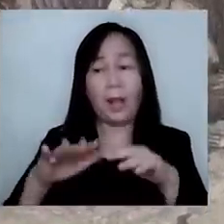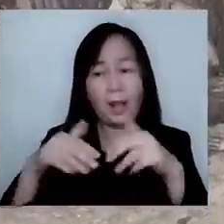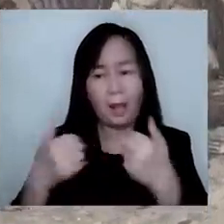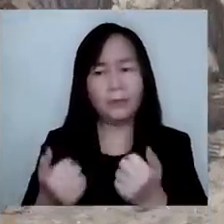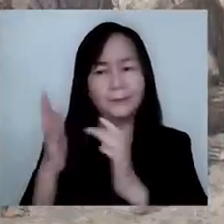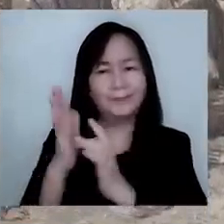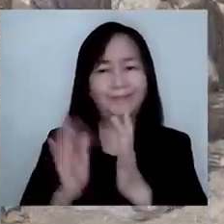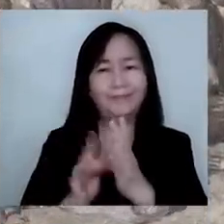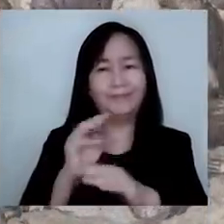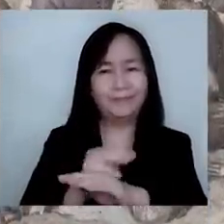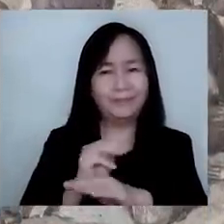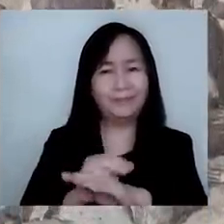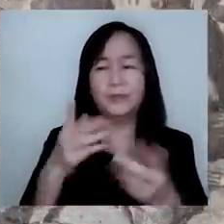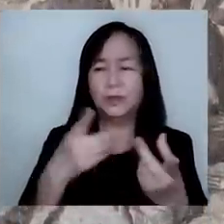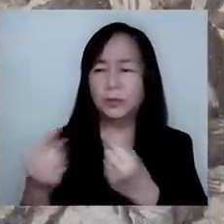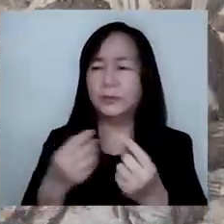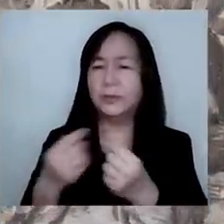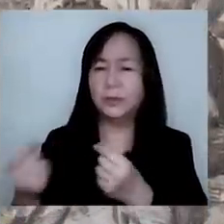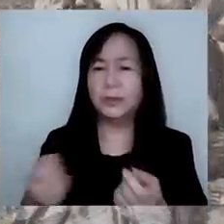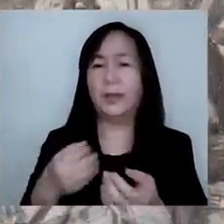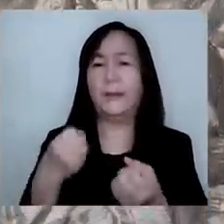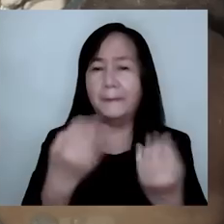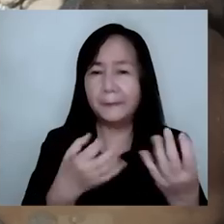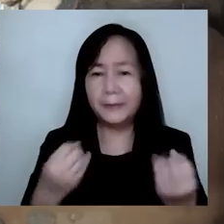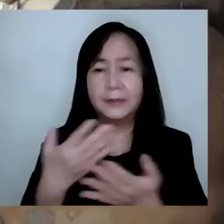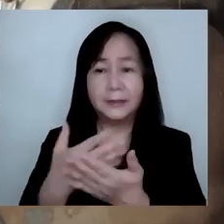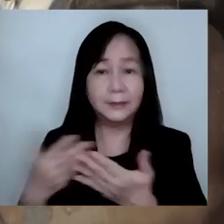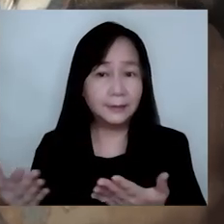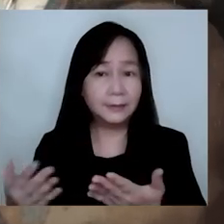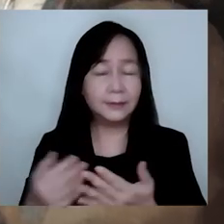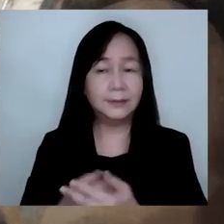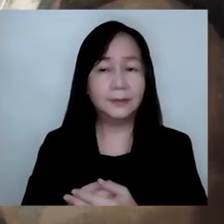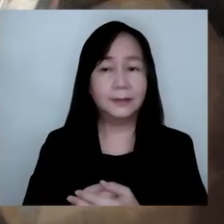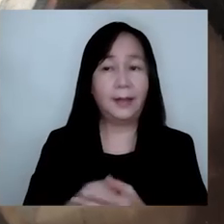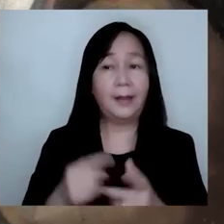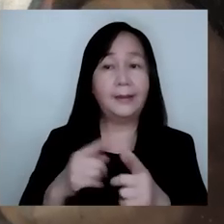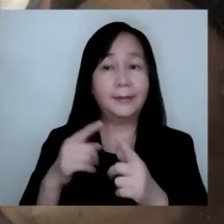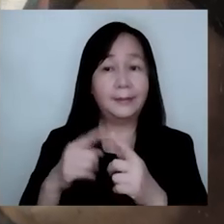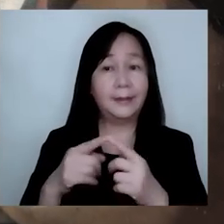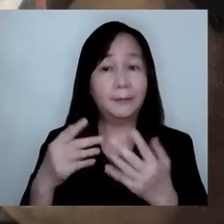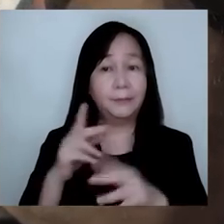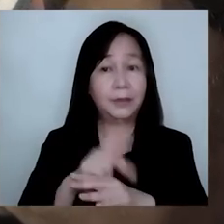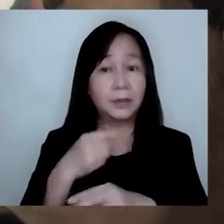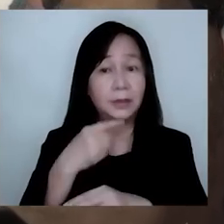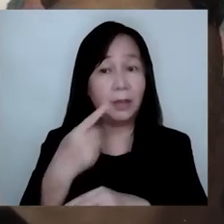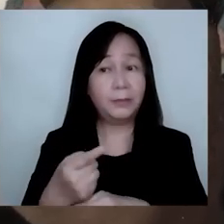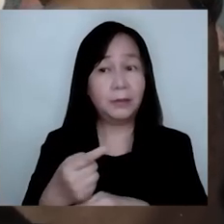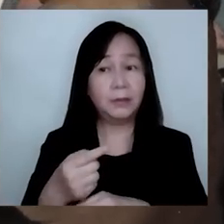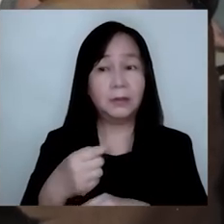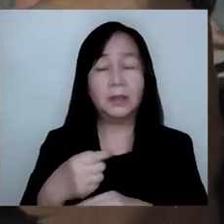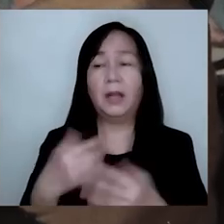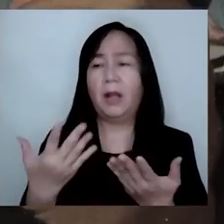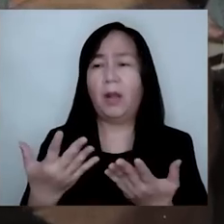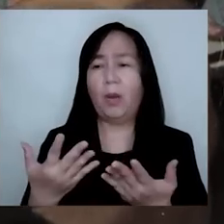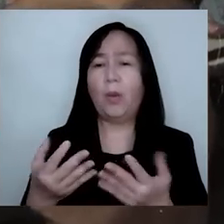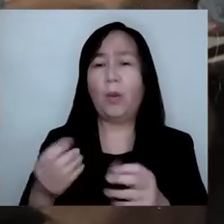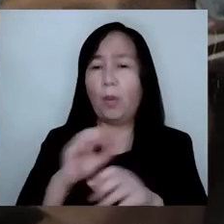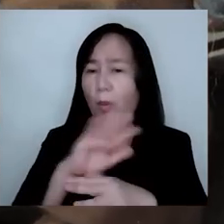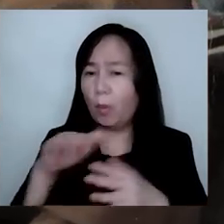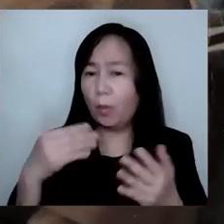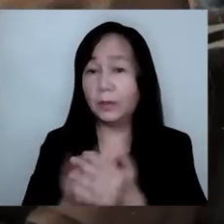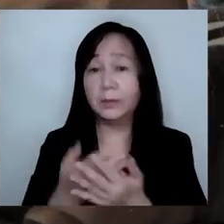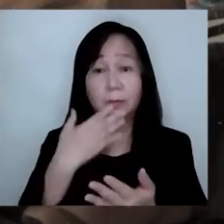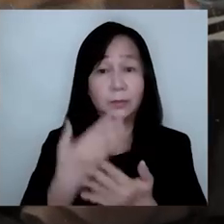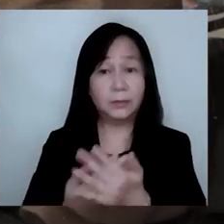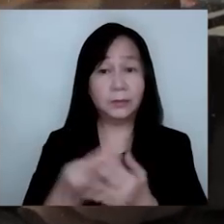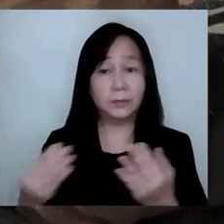lot of good and he now adds that all of these good things that Jesus has done was due